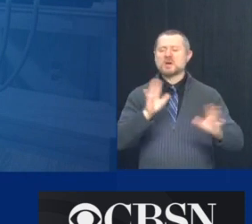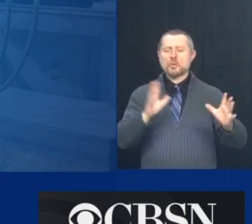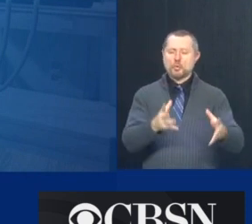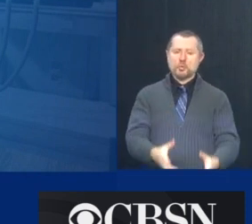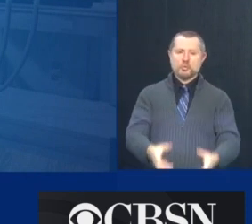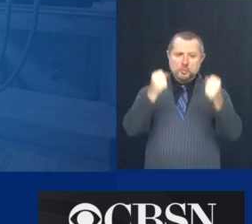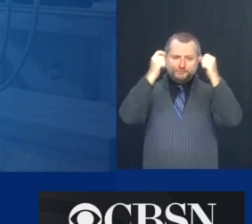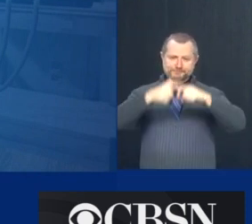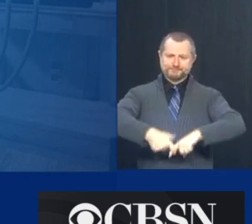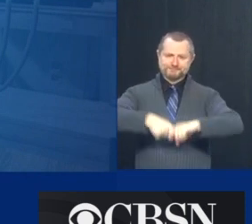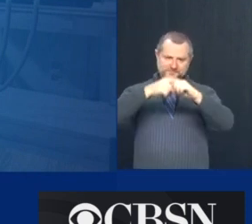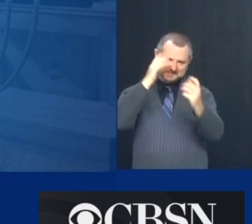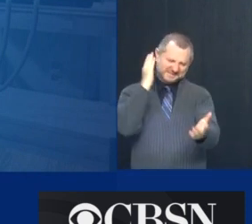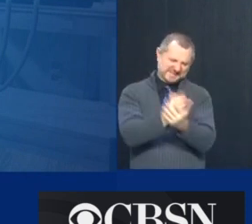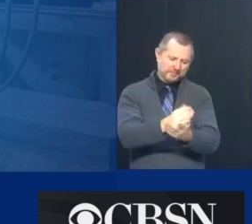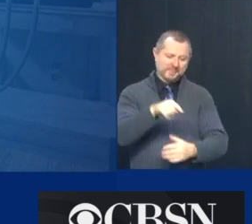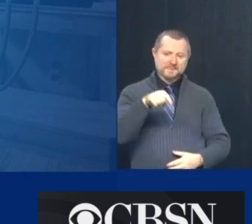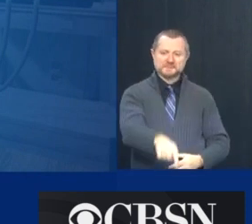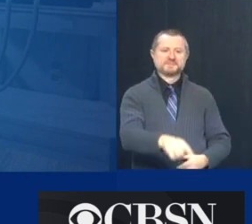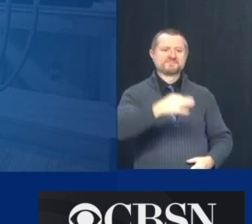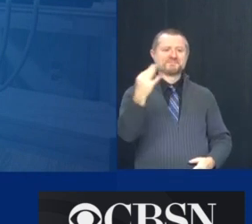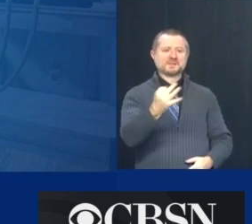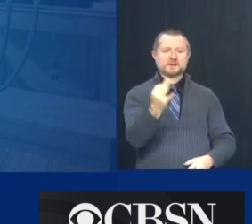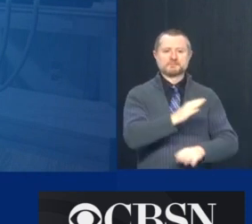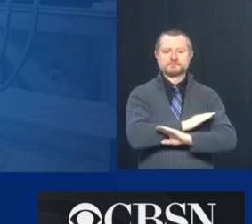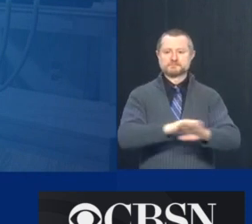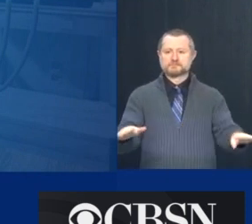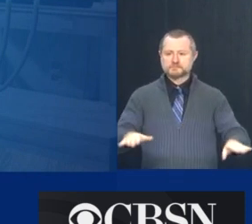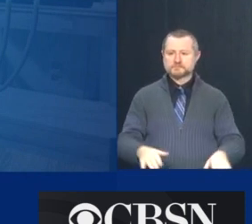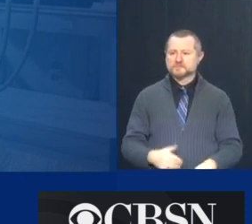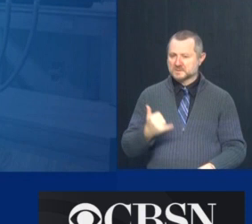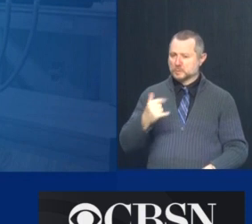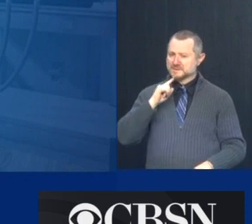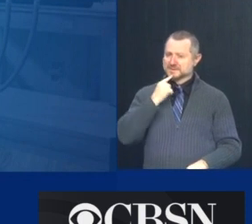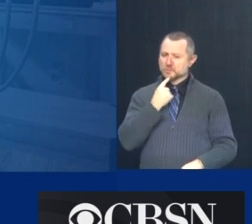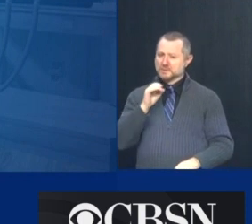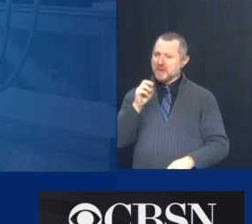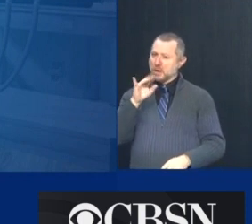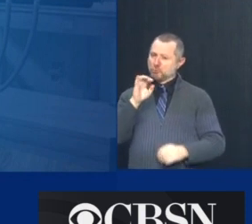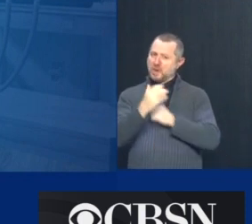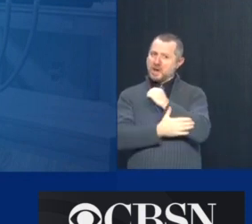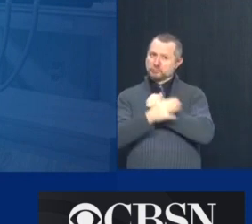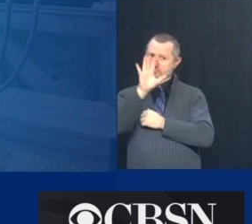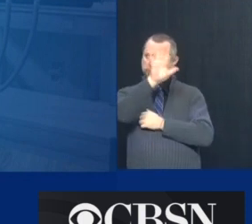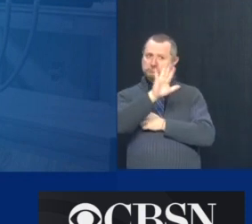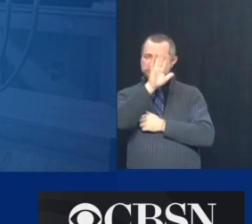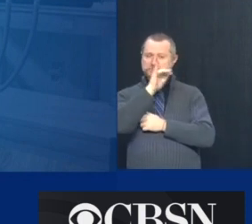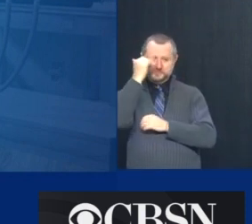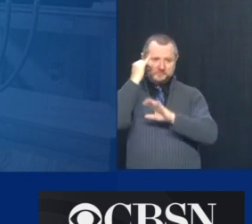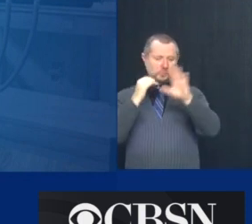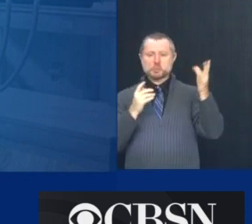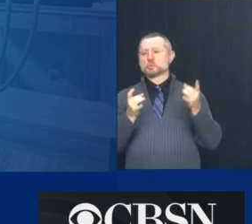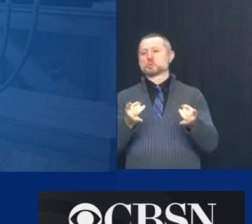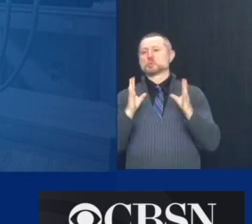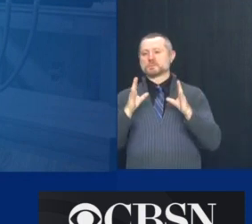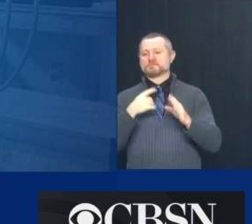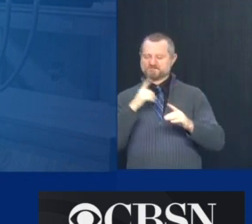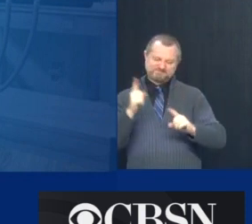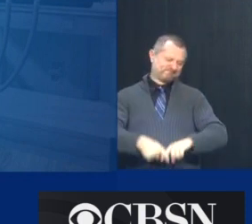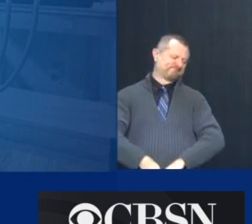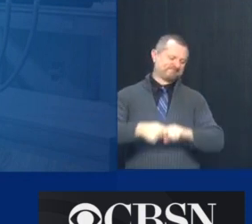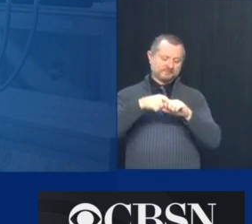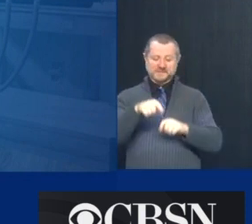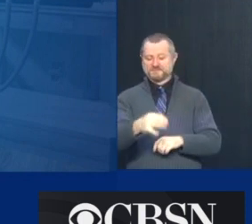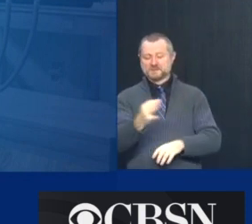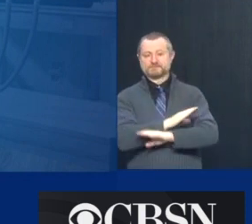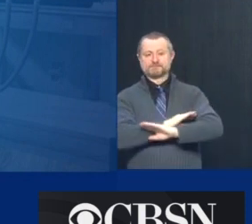hospital situation in the state. So Erie County must stop elective surgery. Catholic